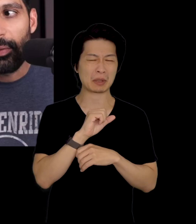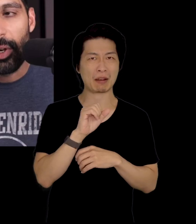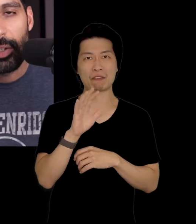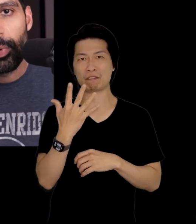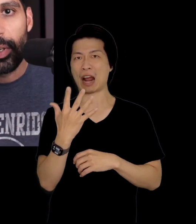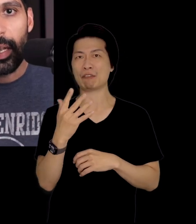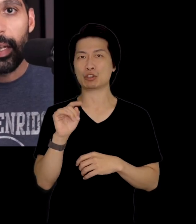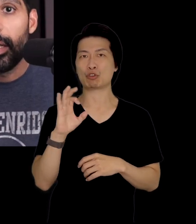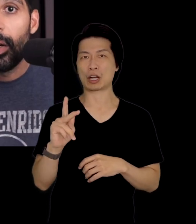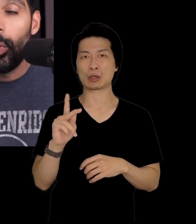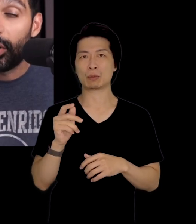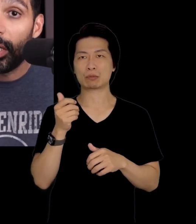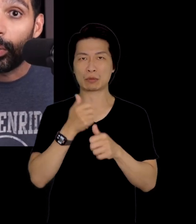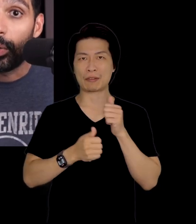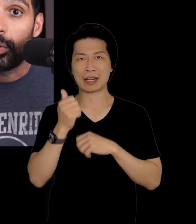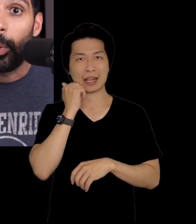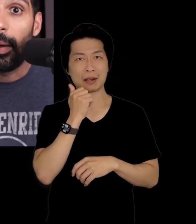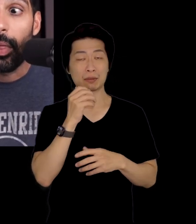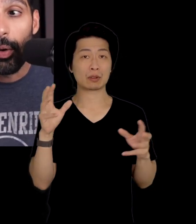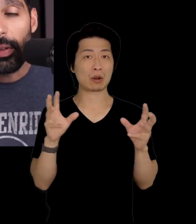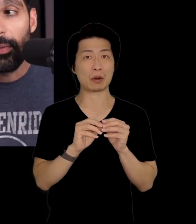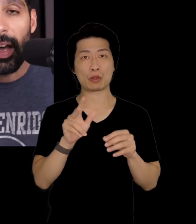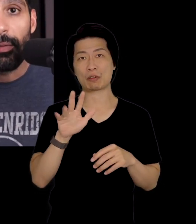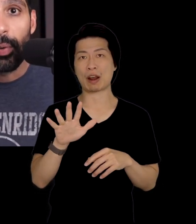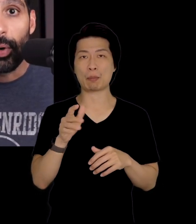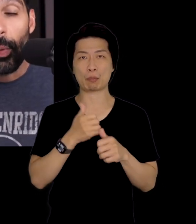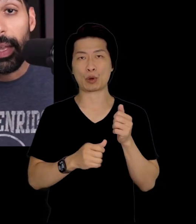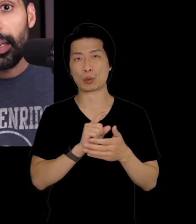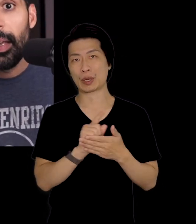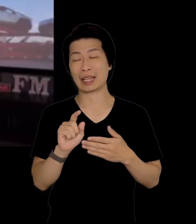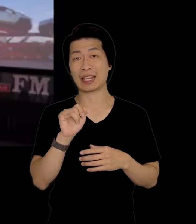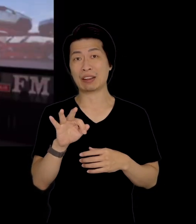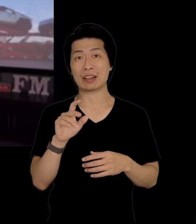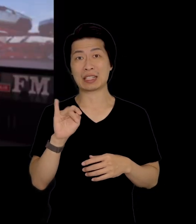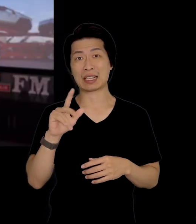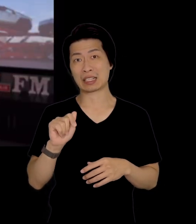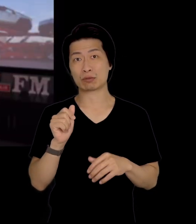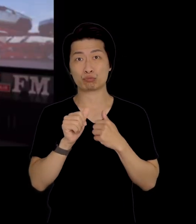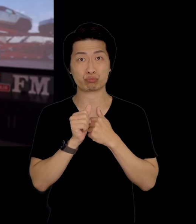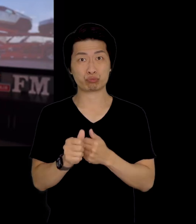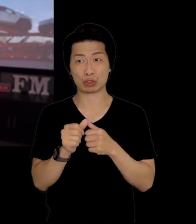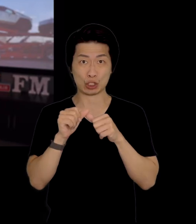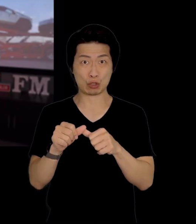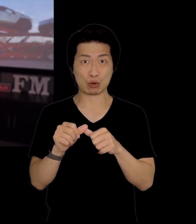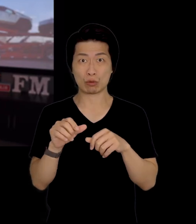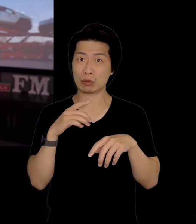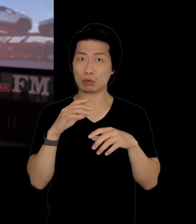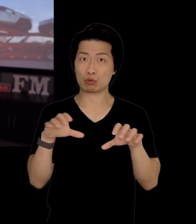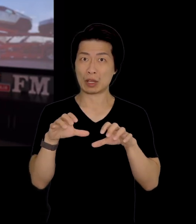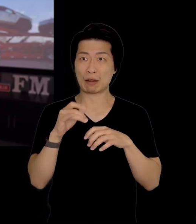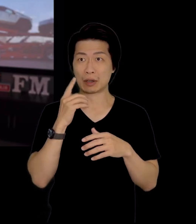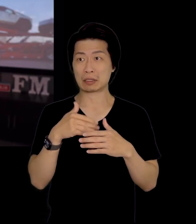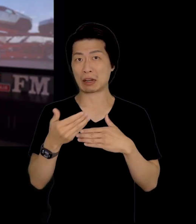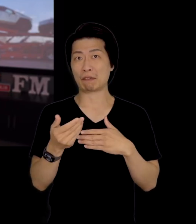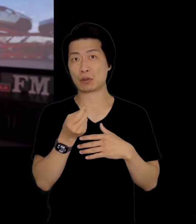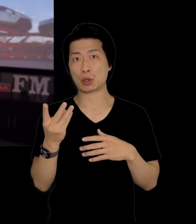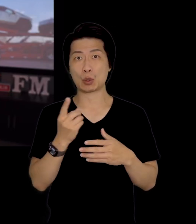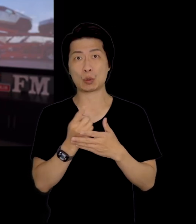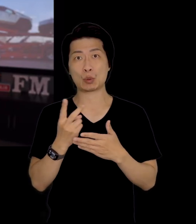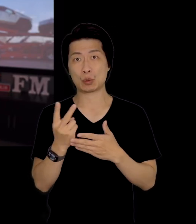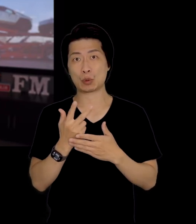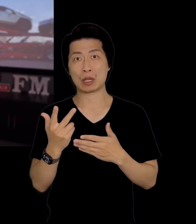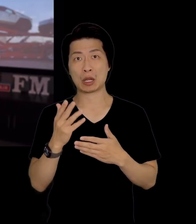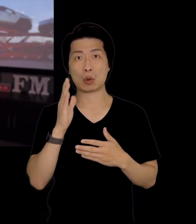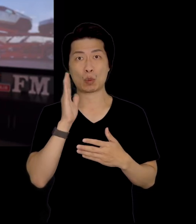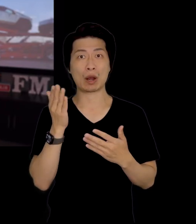5 trucks per day, which equals to about 35 per week. If Tesla were to continue this trend for, say, the next few